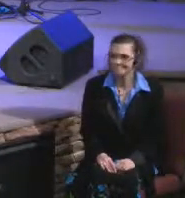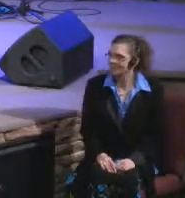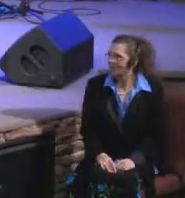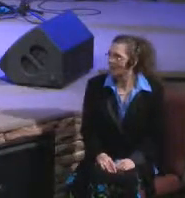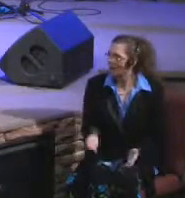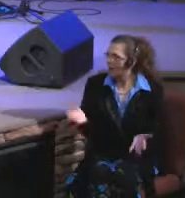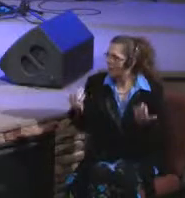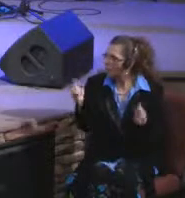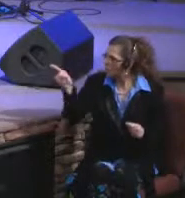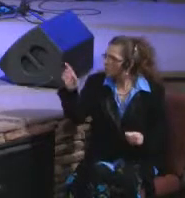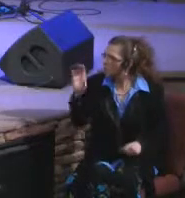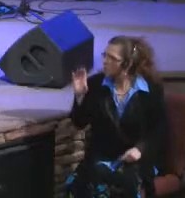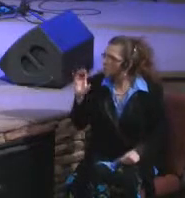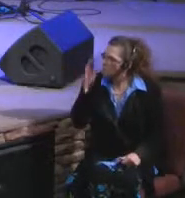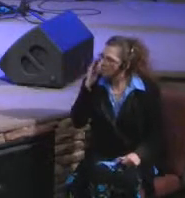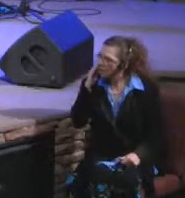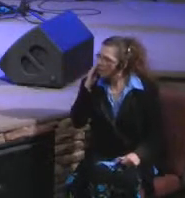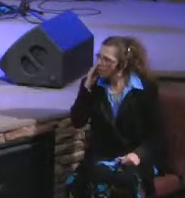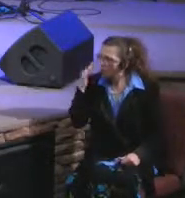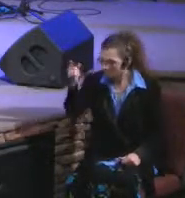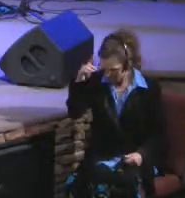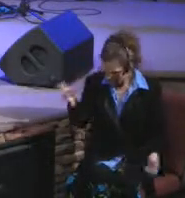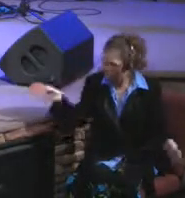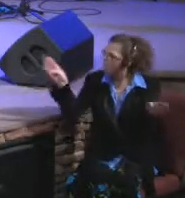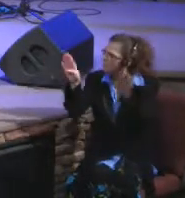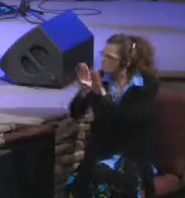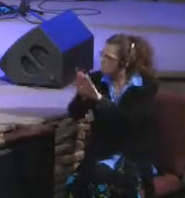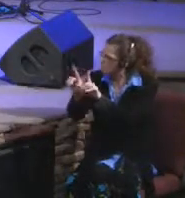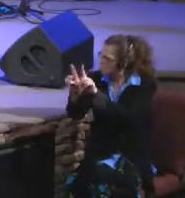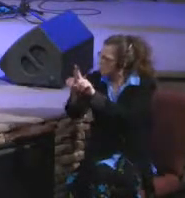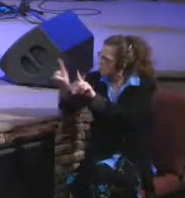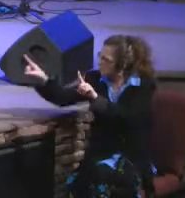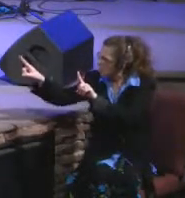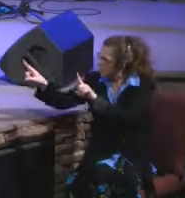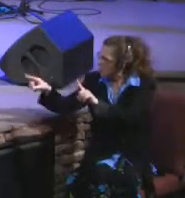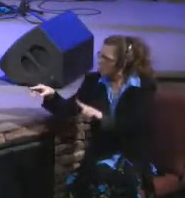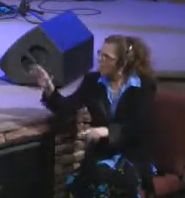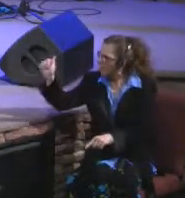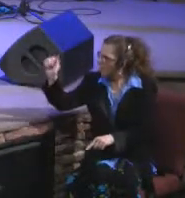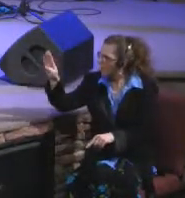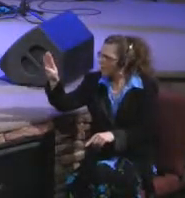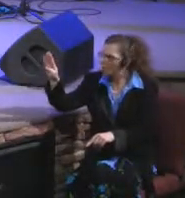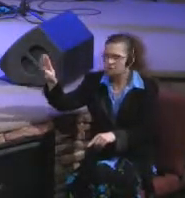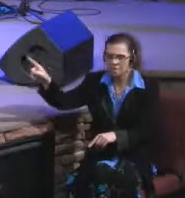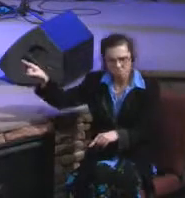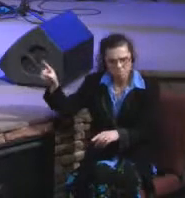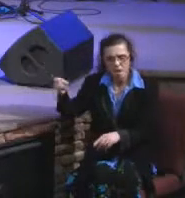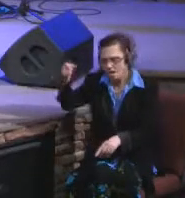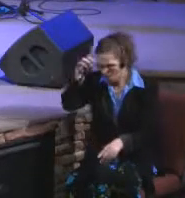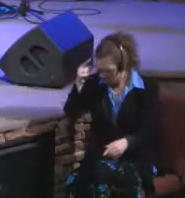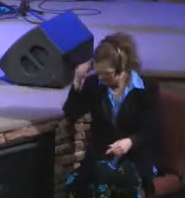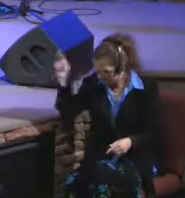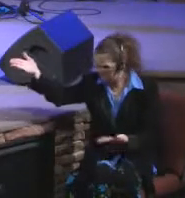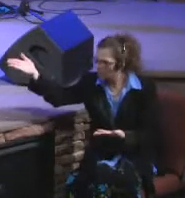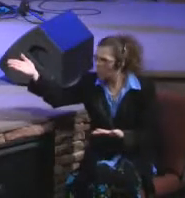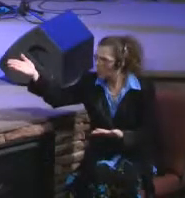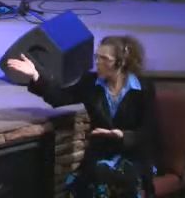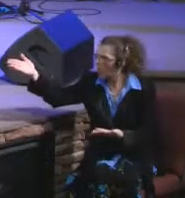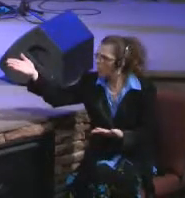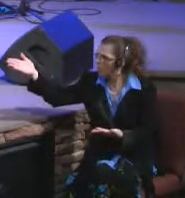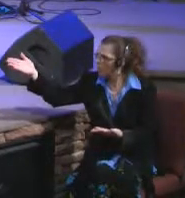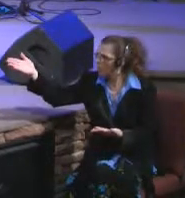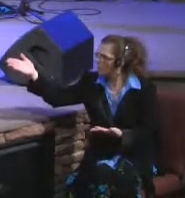I want you to know, Kristen, that God's on your side. Huh? Amber, God's for you.